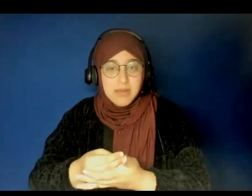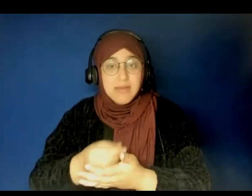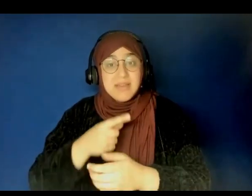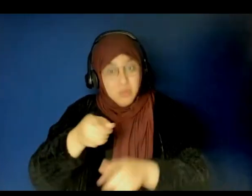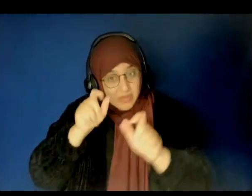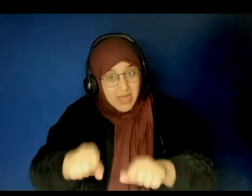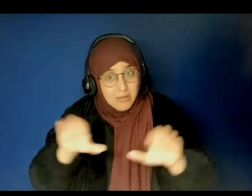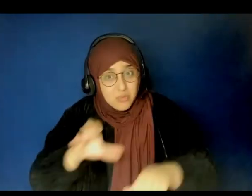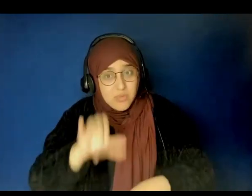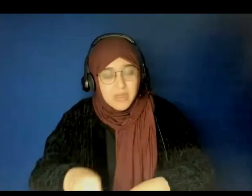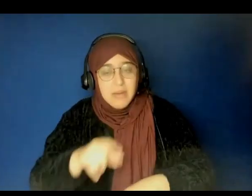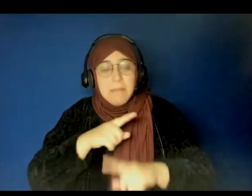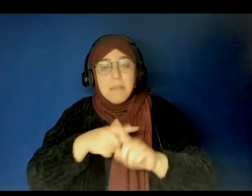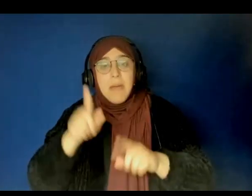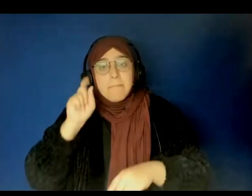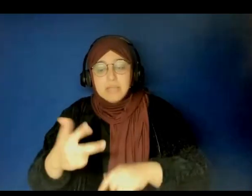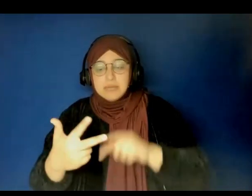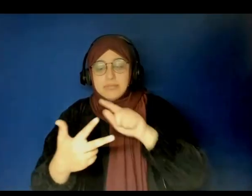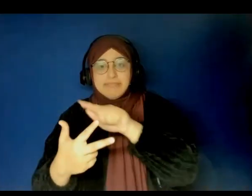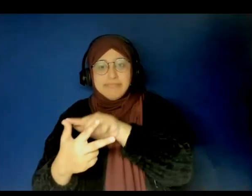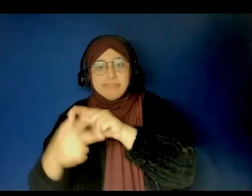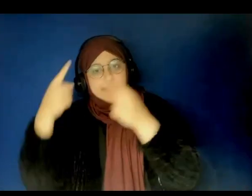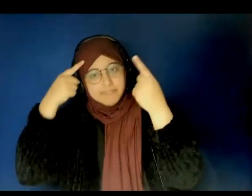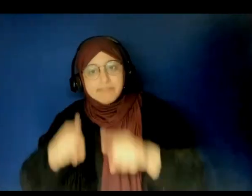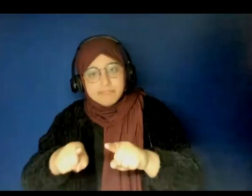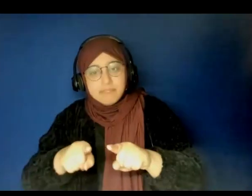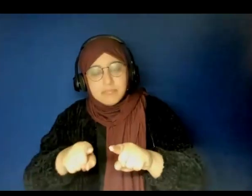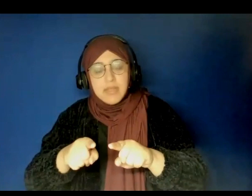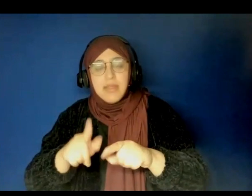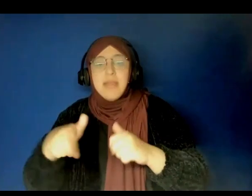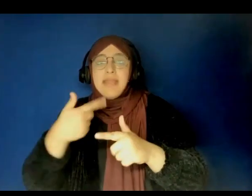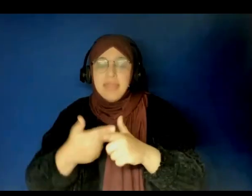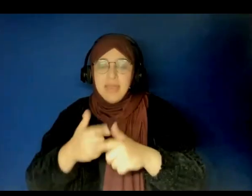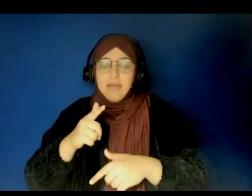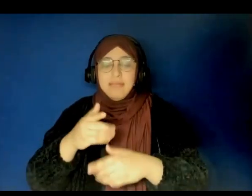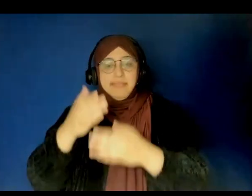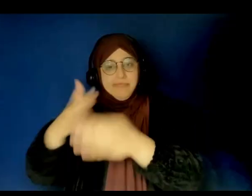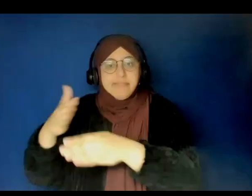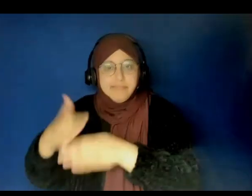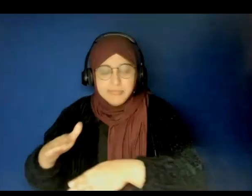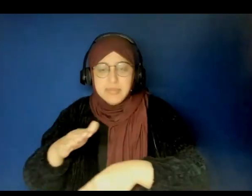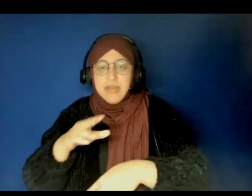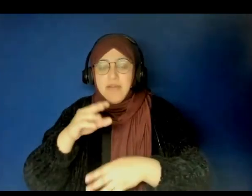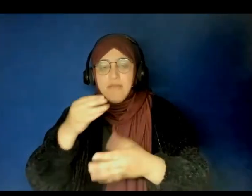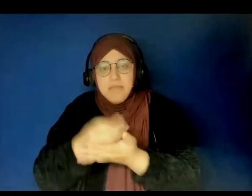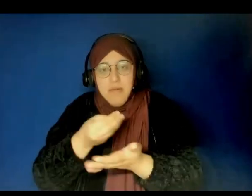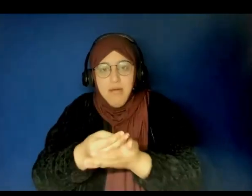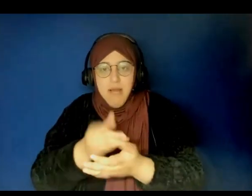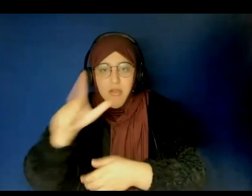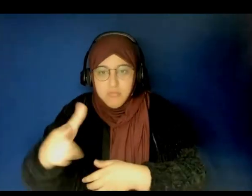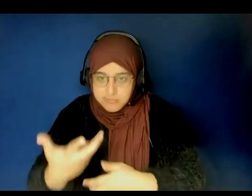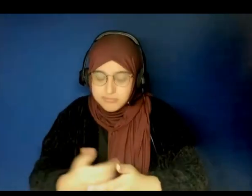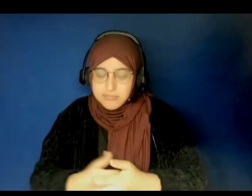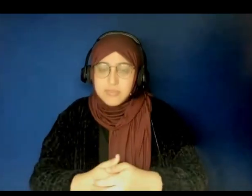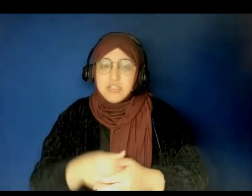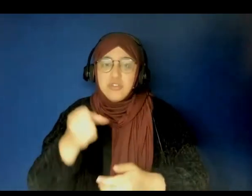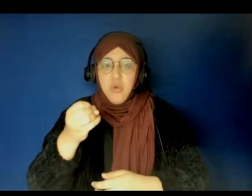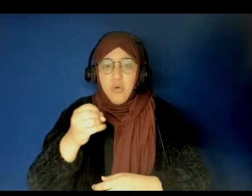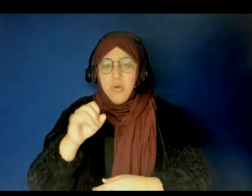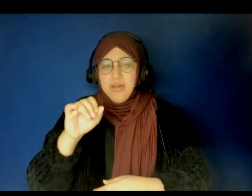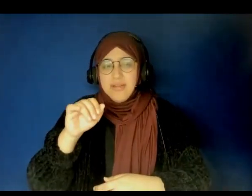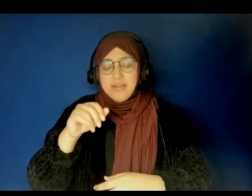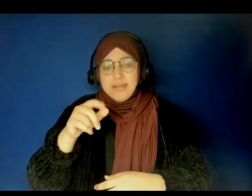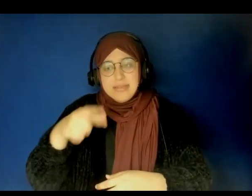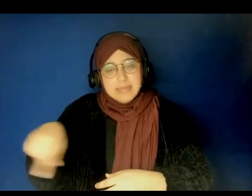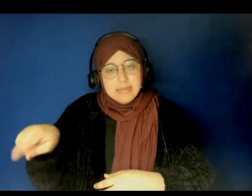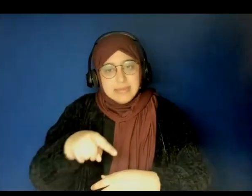divided amongst them. Right? So the inheritor is kind of between a rock and a hard place. Do